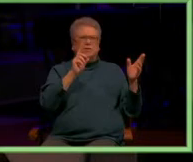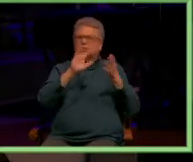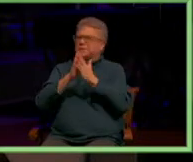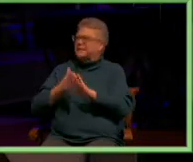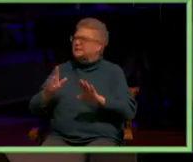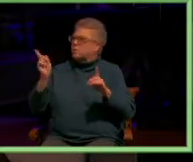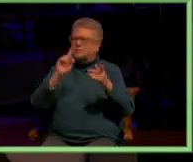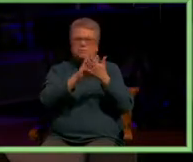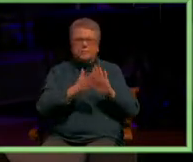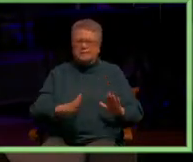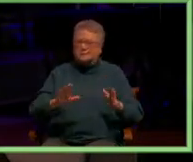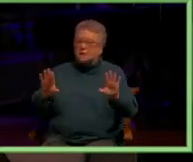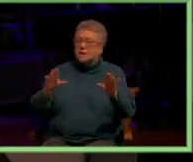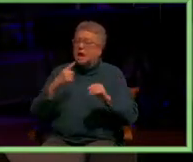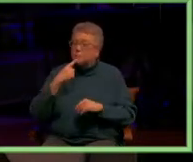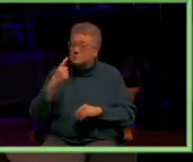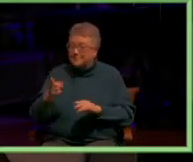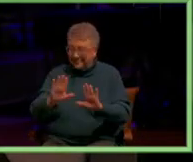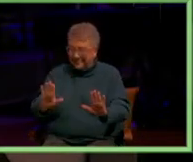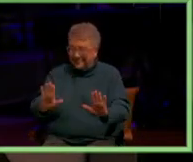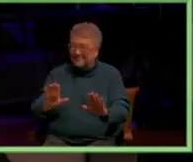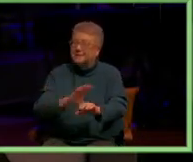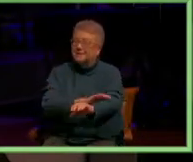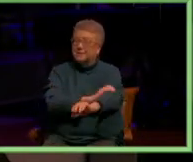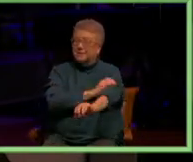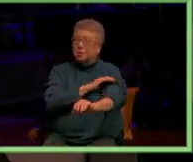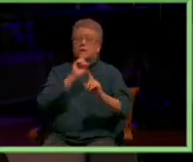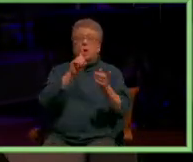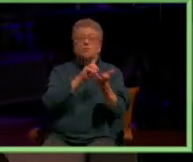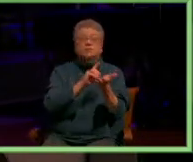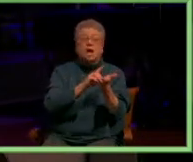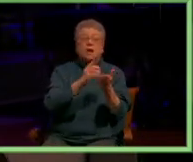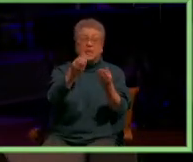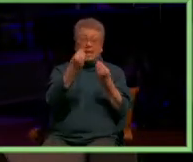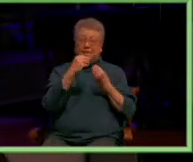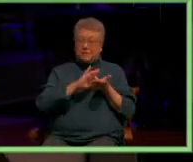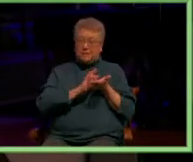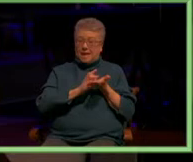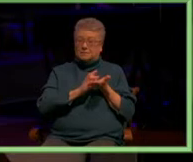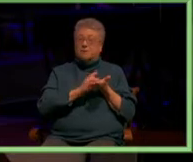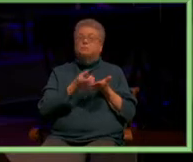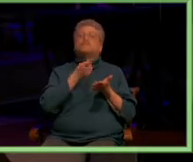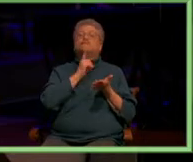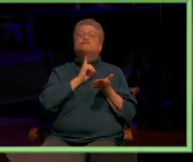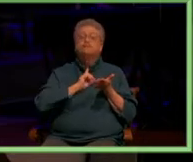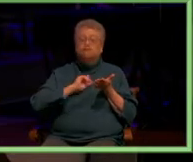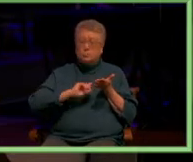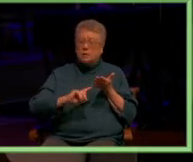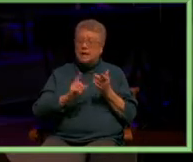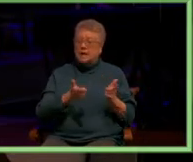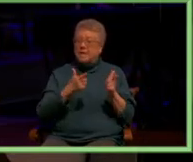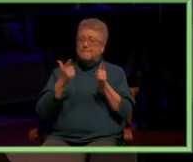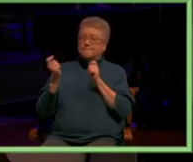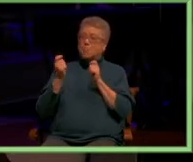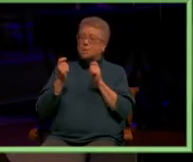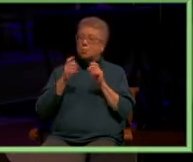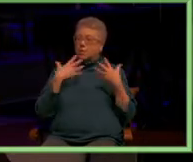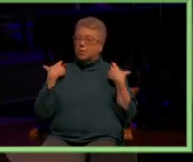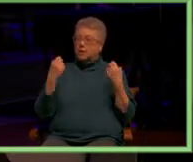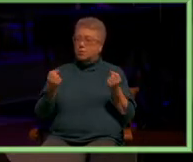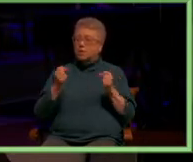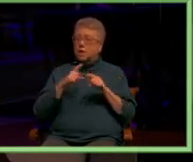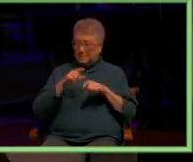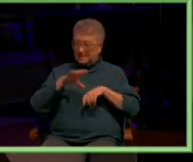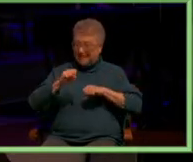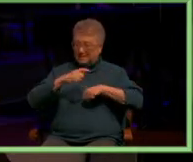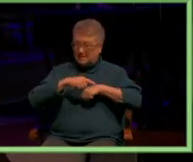peace? Where is peace? Listen to me. We go to the doctor. They prescribe for us a medicine. We swallow the medicine. And in that moment, we are healed. But it takes a little while